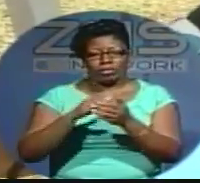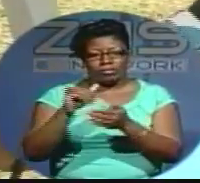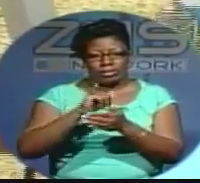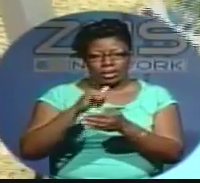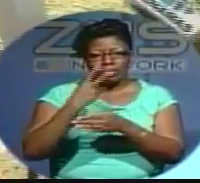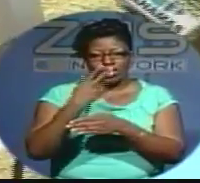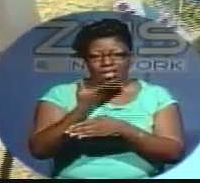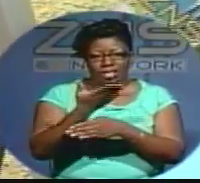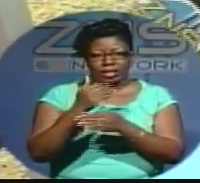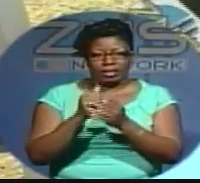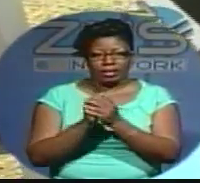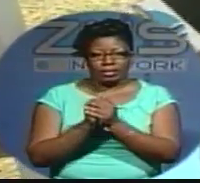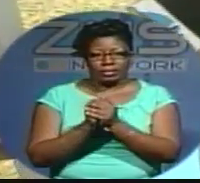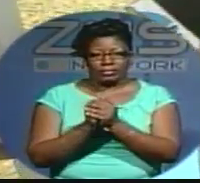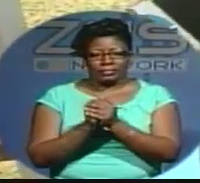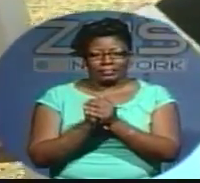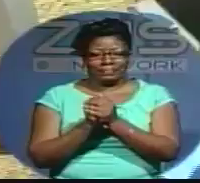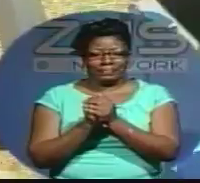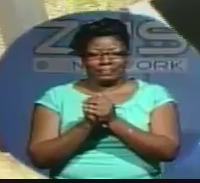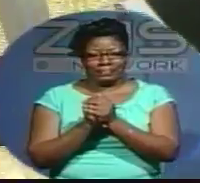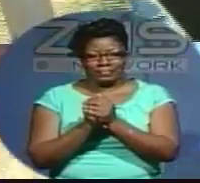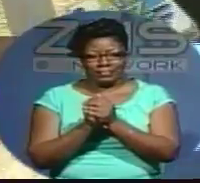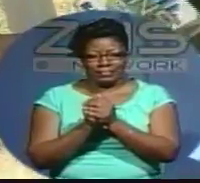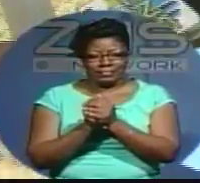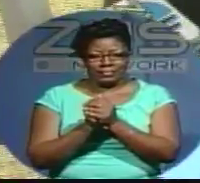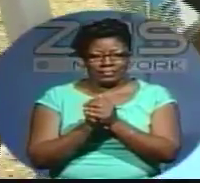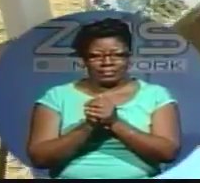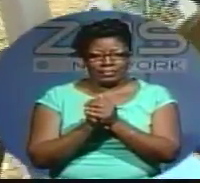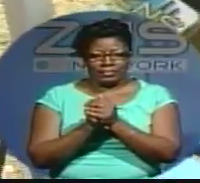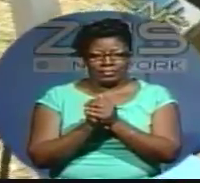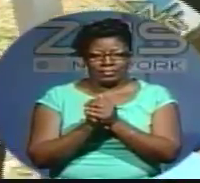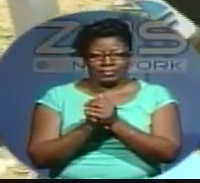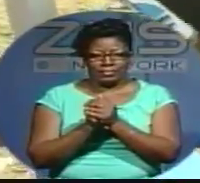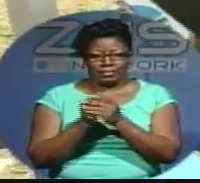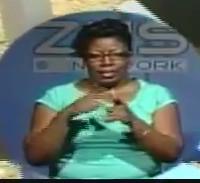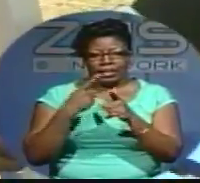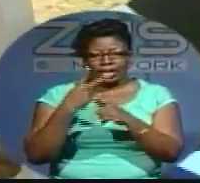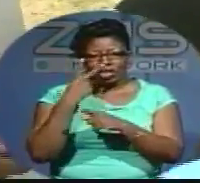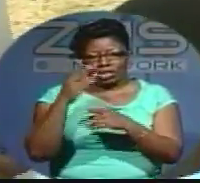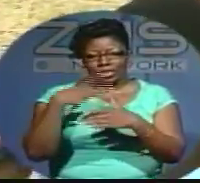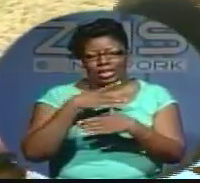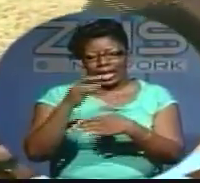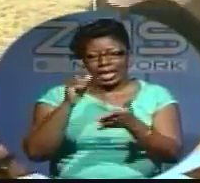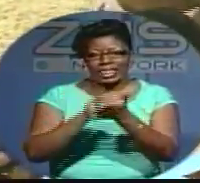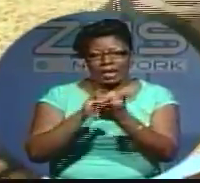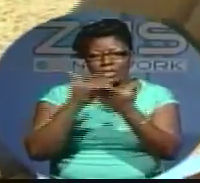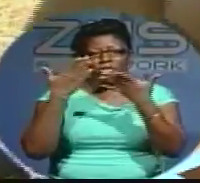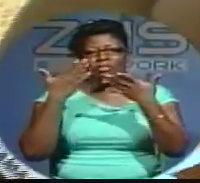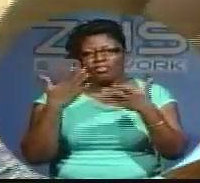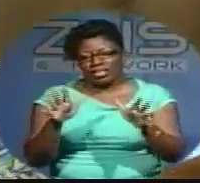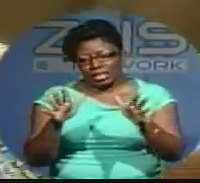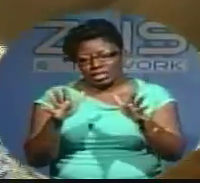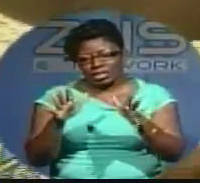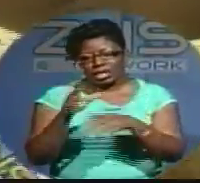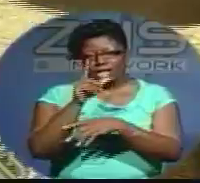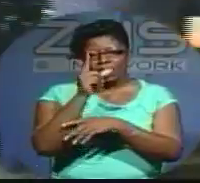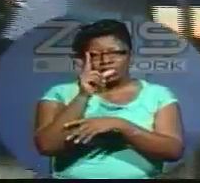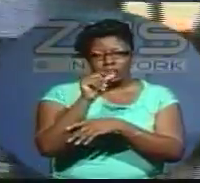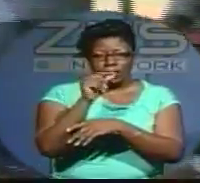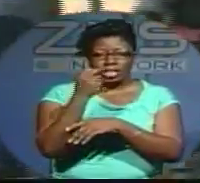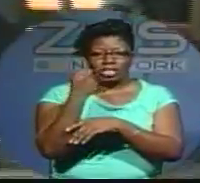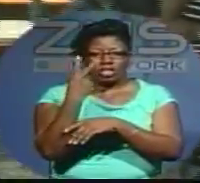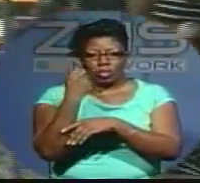And then you hold up. And then it be like that. So 2012 Crabfest, yeah,